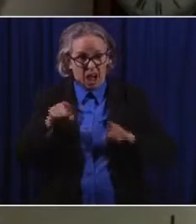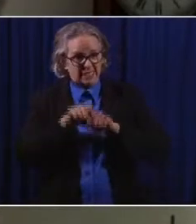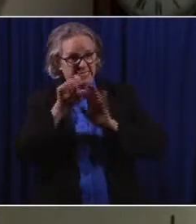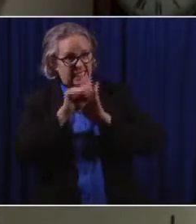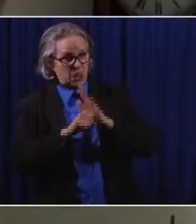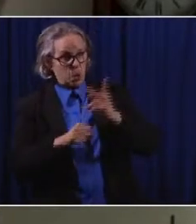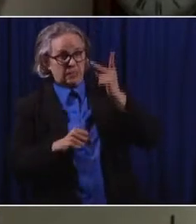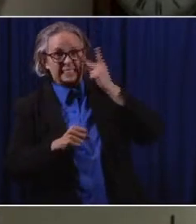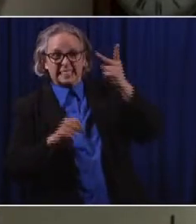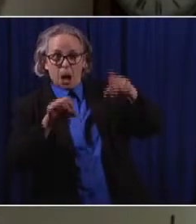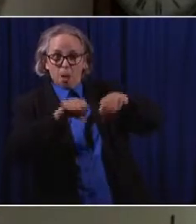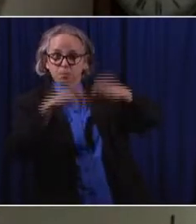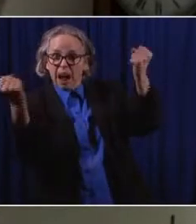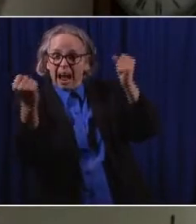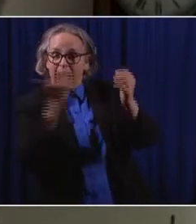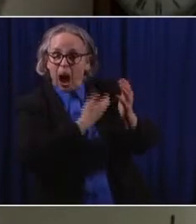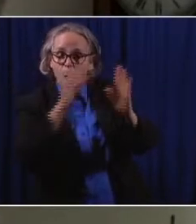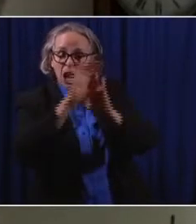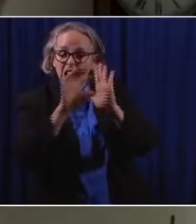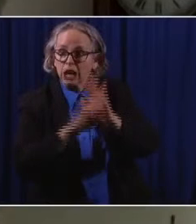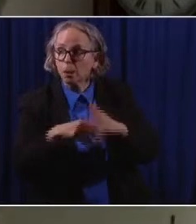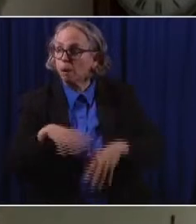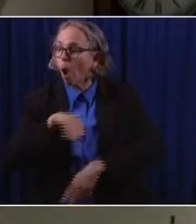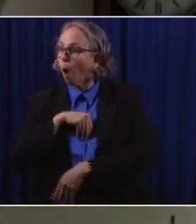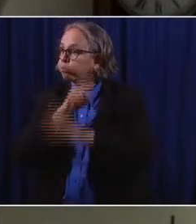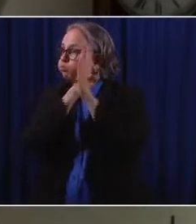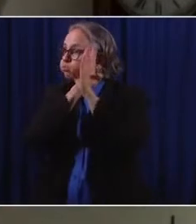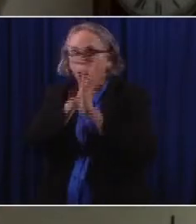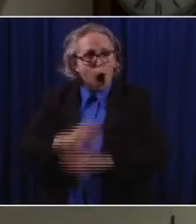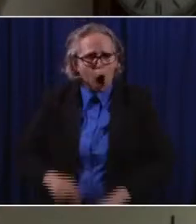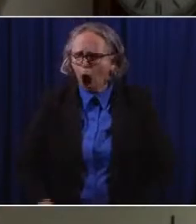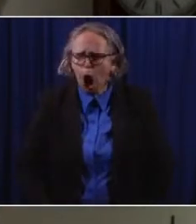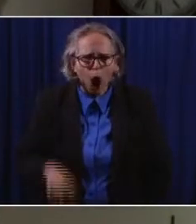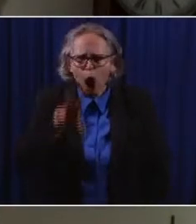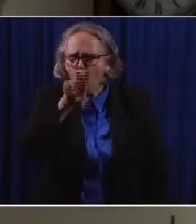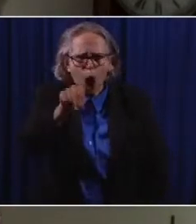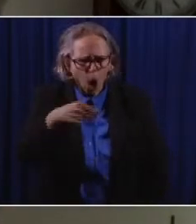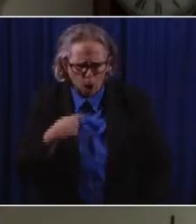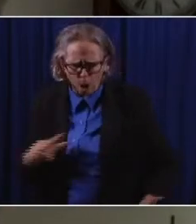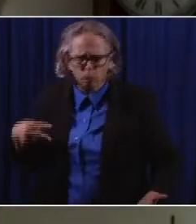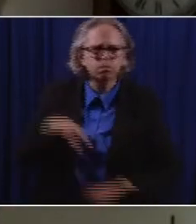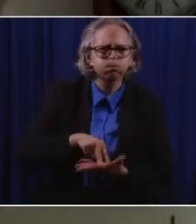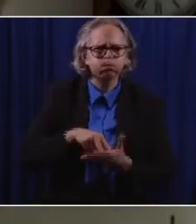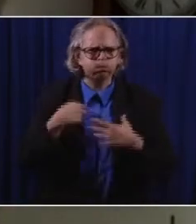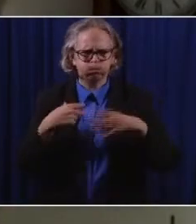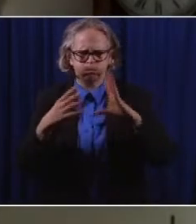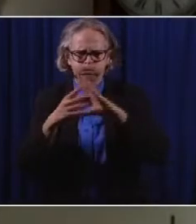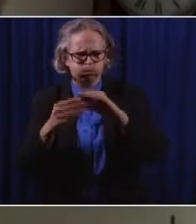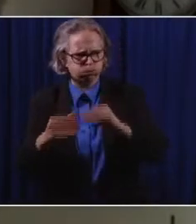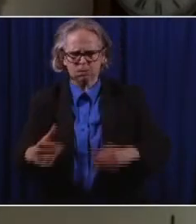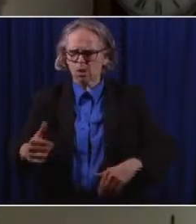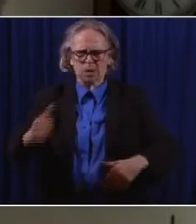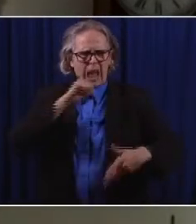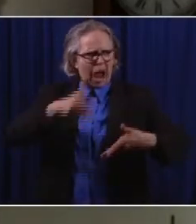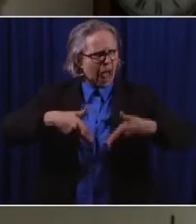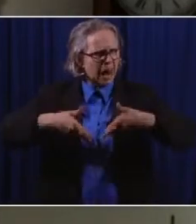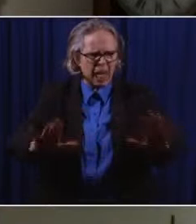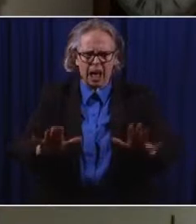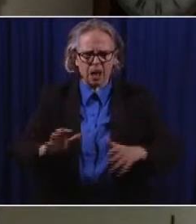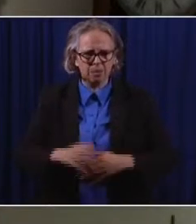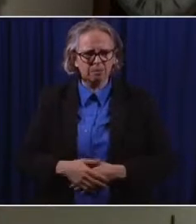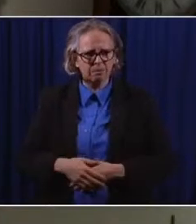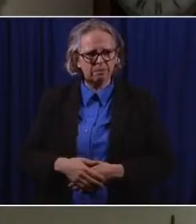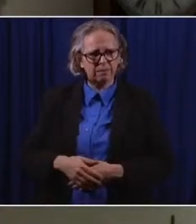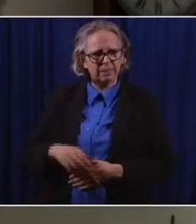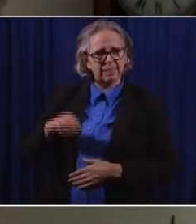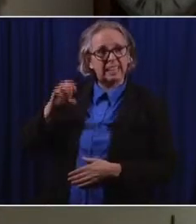I would hope, that we're not going to follow the Constitution. The will of the people will prevail in the state of Ohio. The electoral votes in Ohio will be cast for